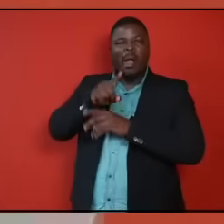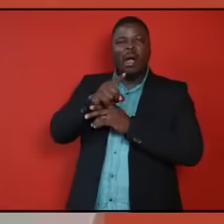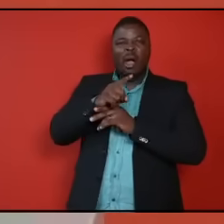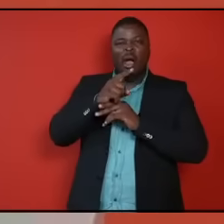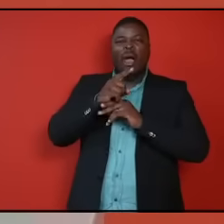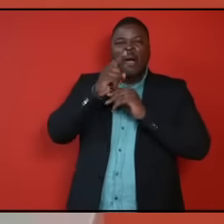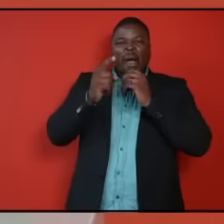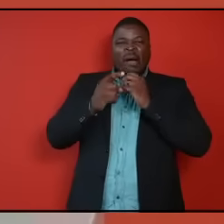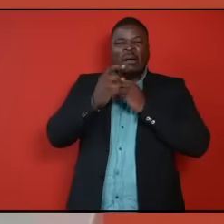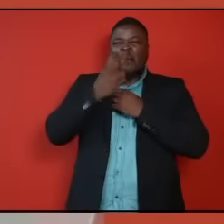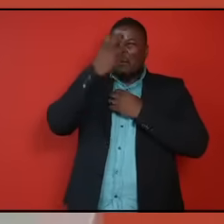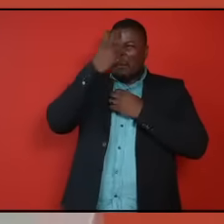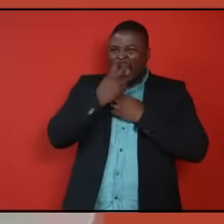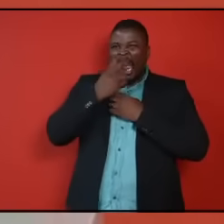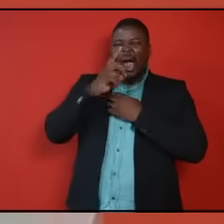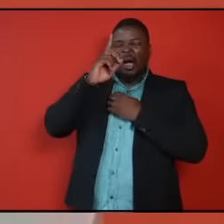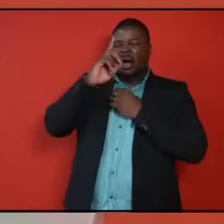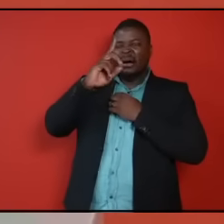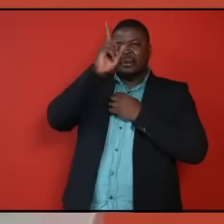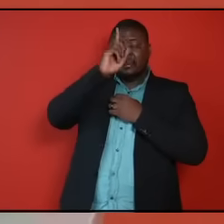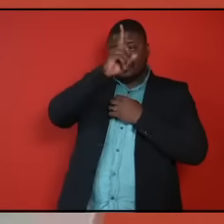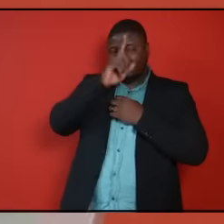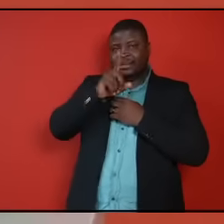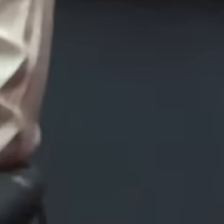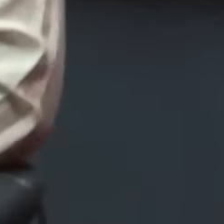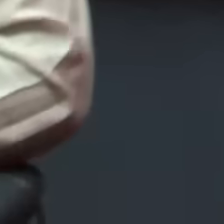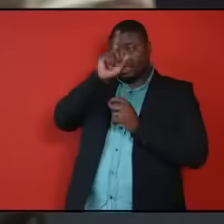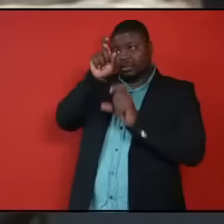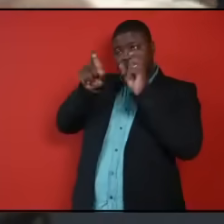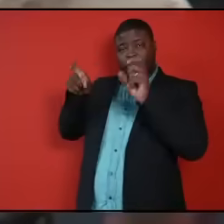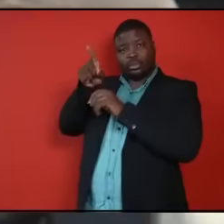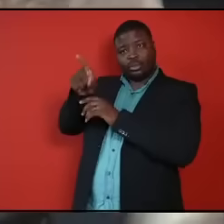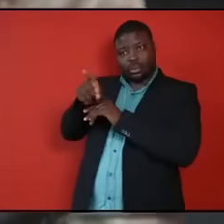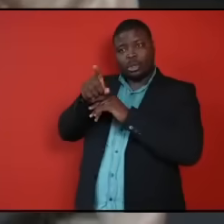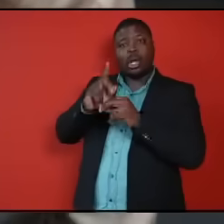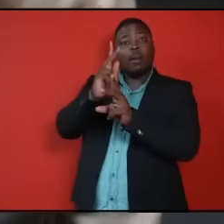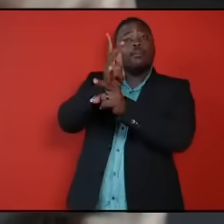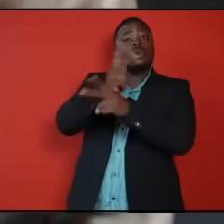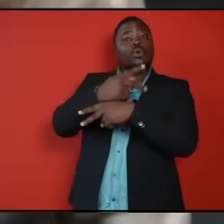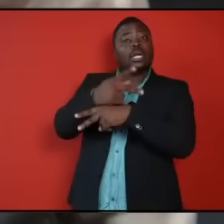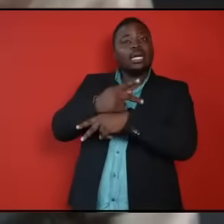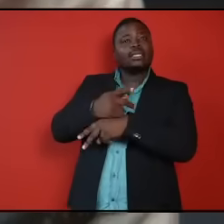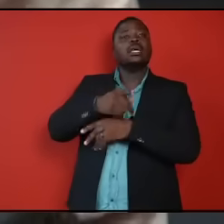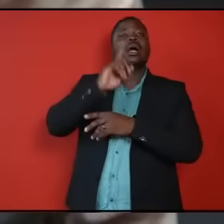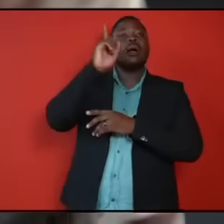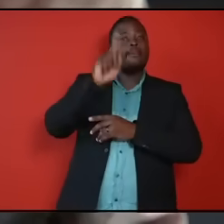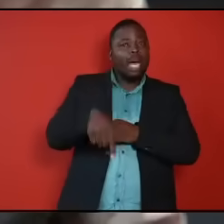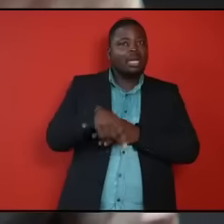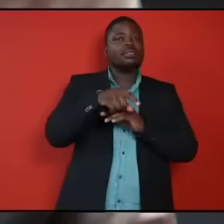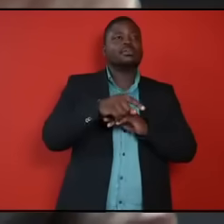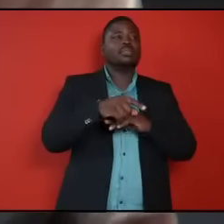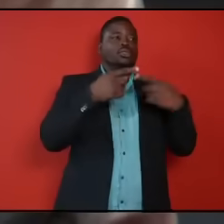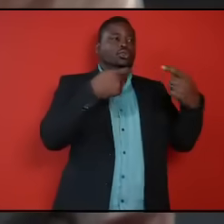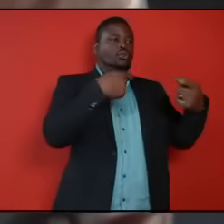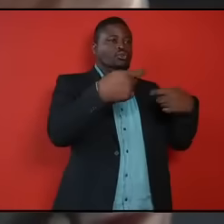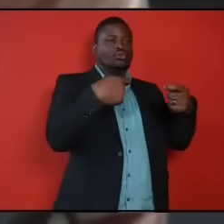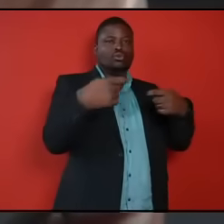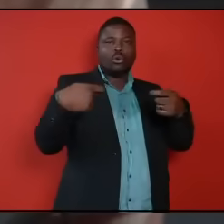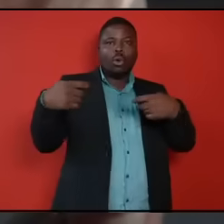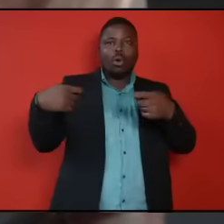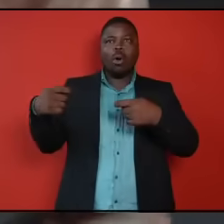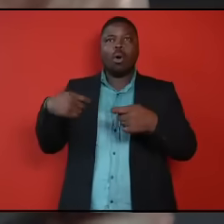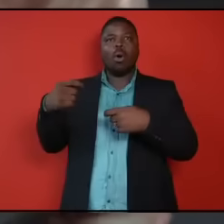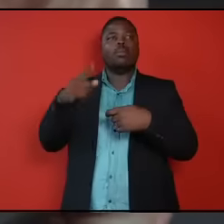shelves. We don't want to be only consumers. We want to be suppliers.